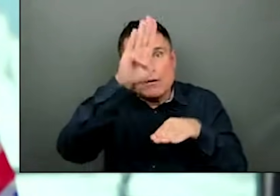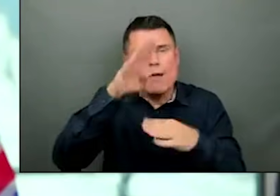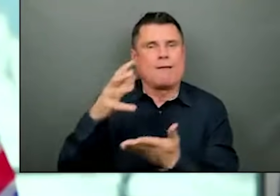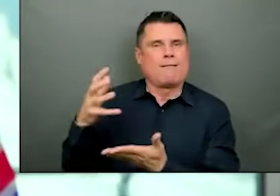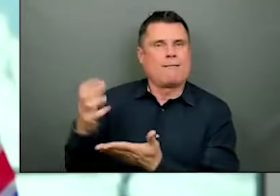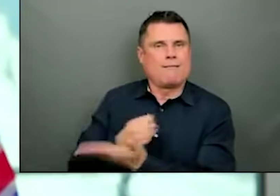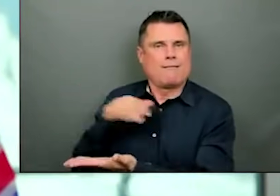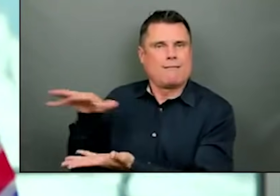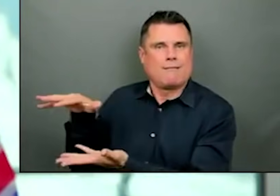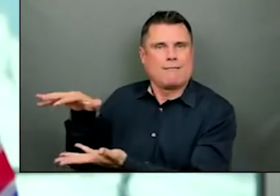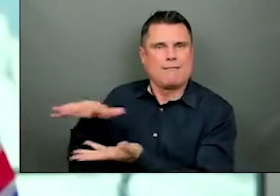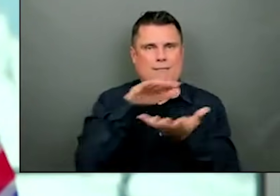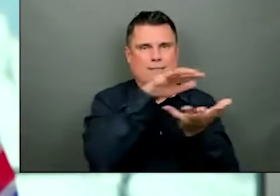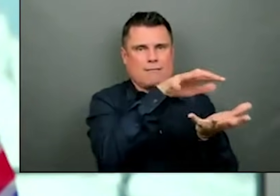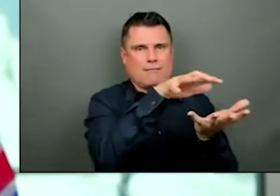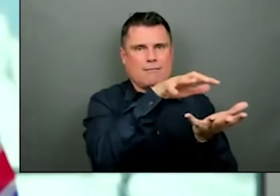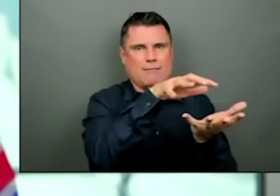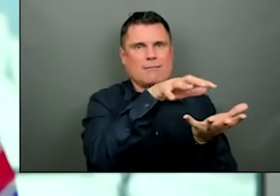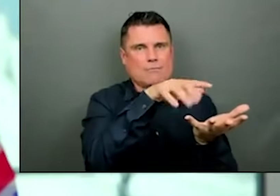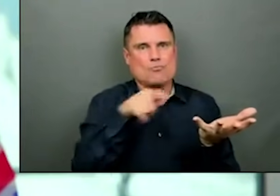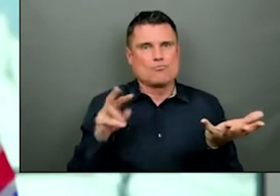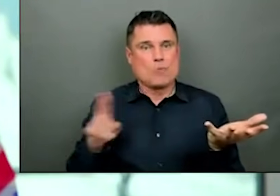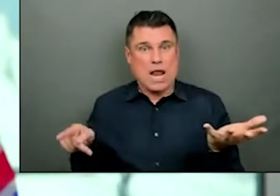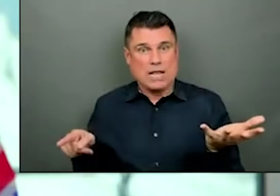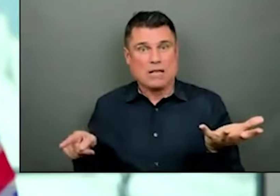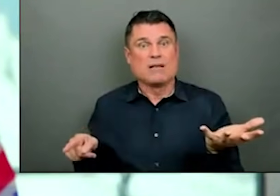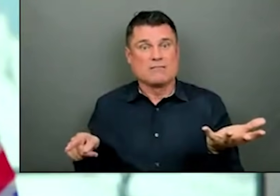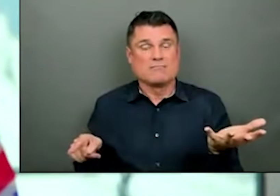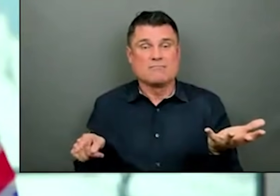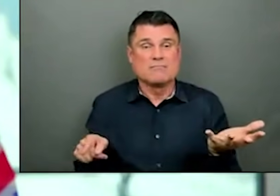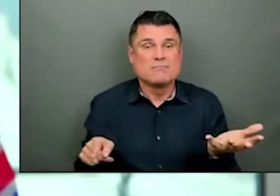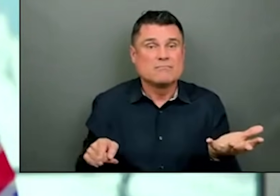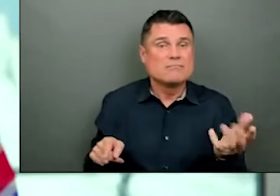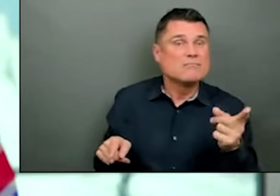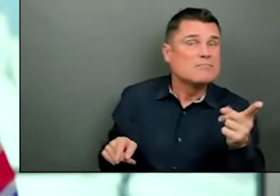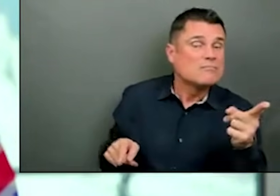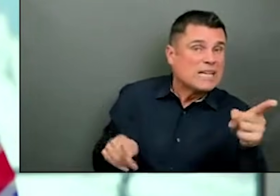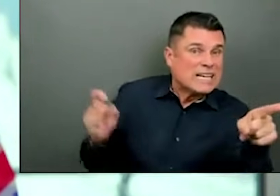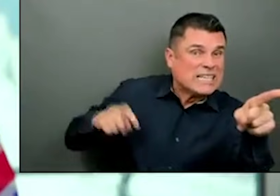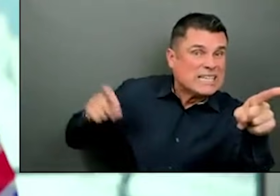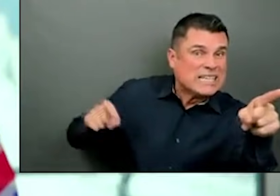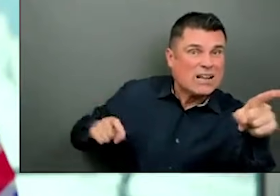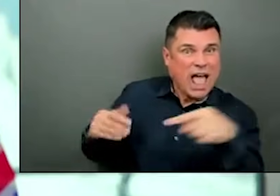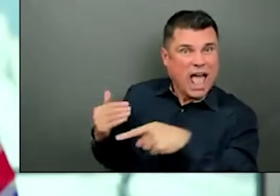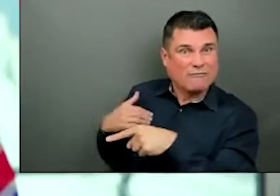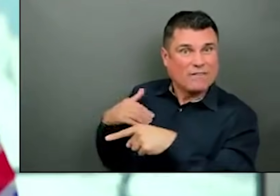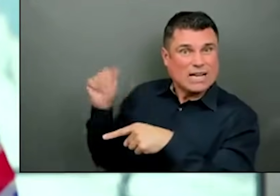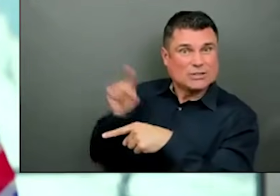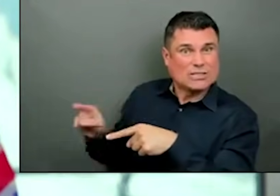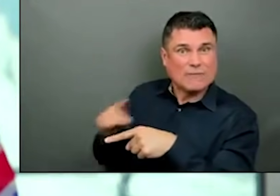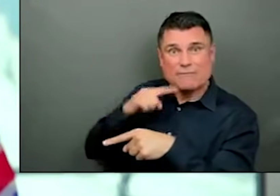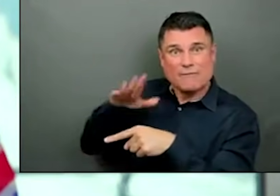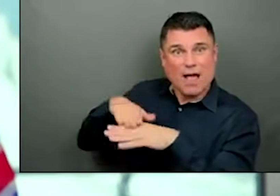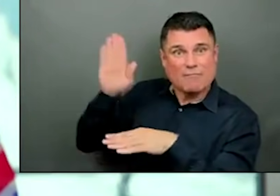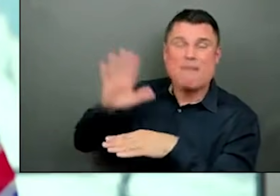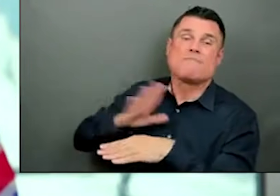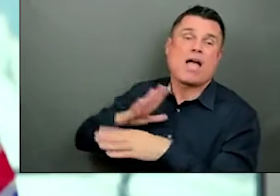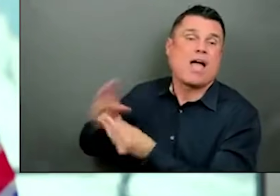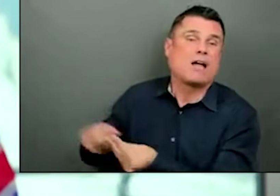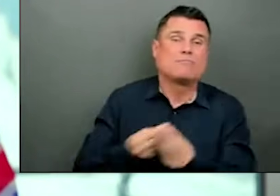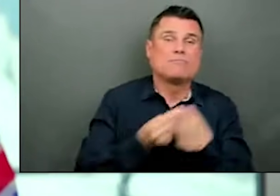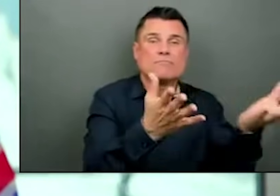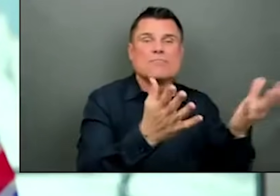put the 18,000 doses of the AstraZeneca. So it wasn't in any way to slight those in